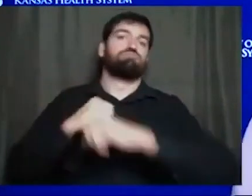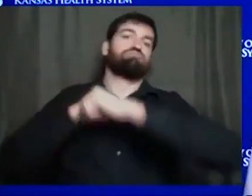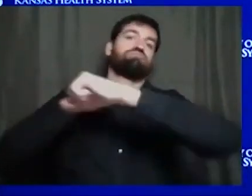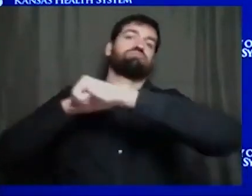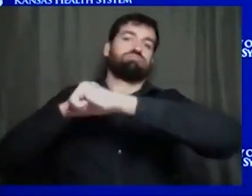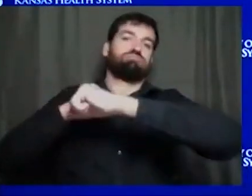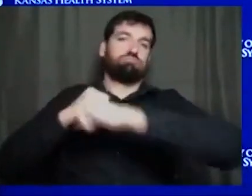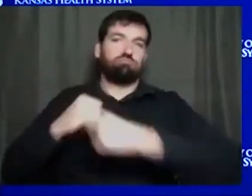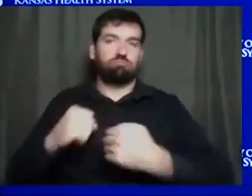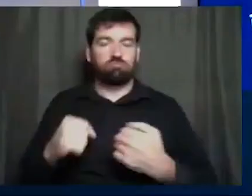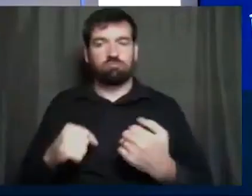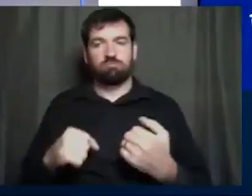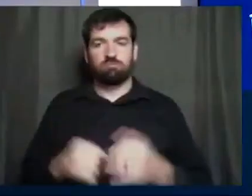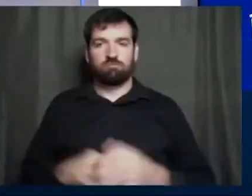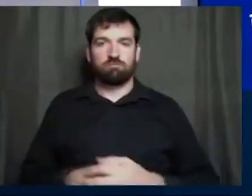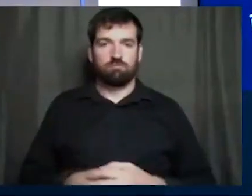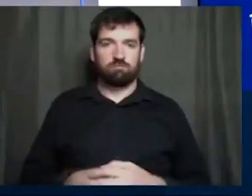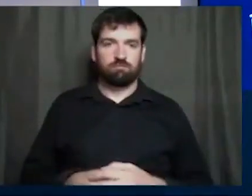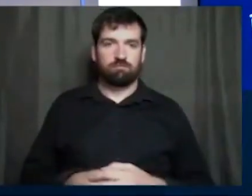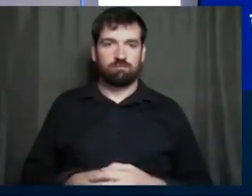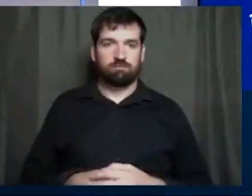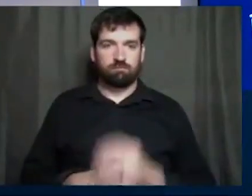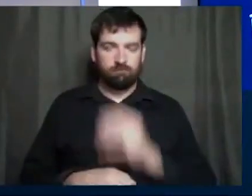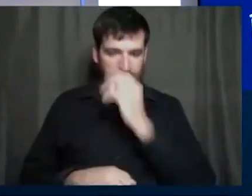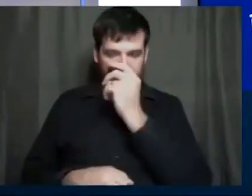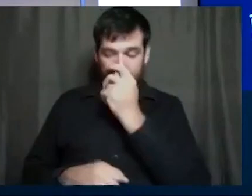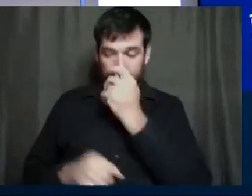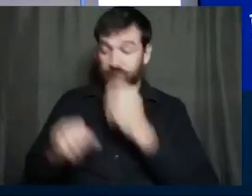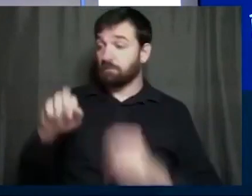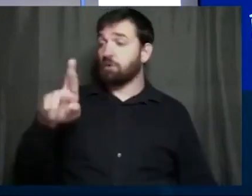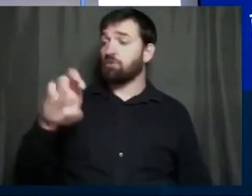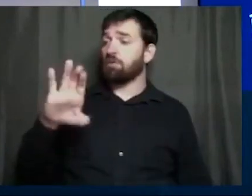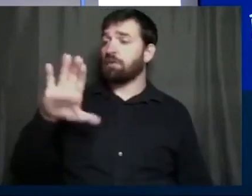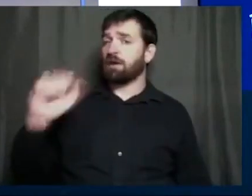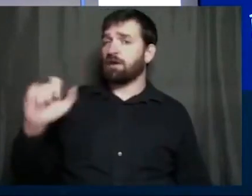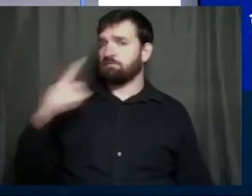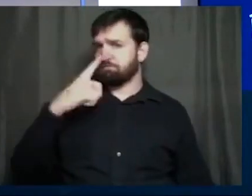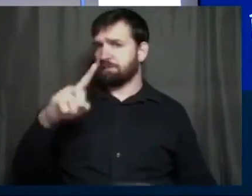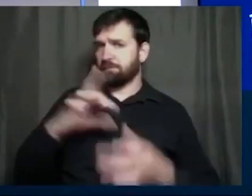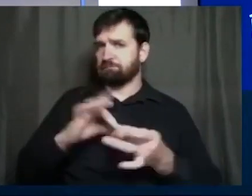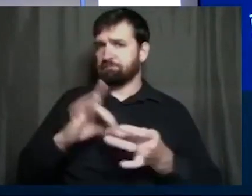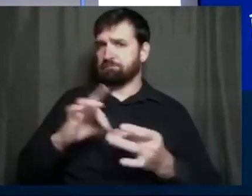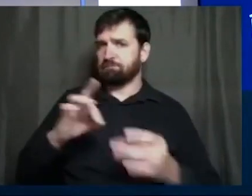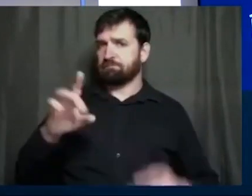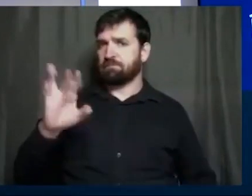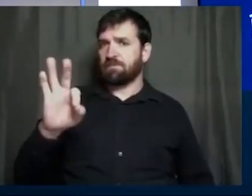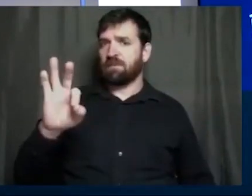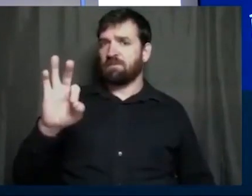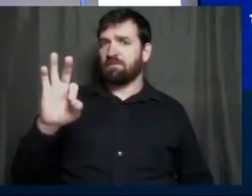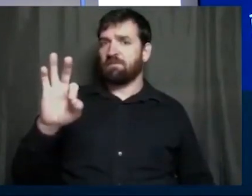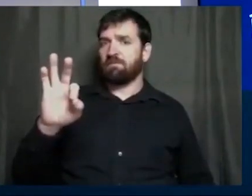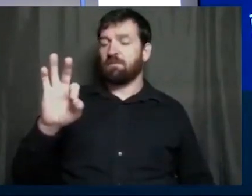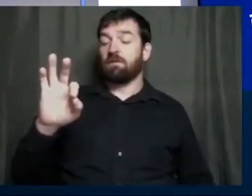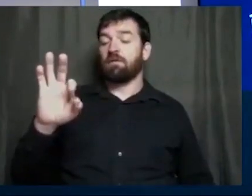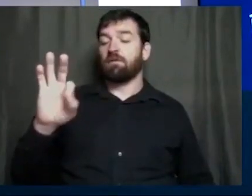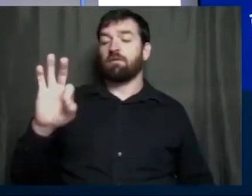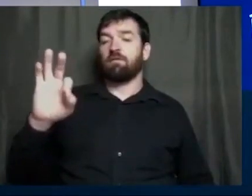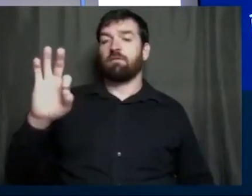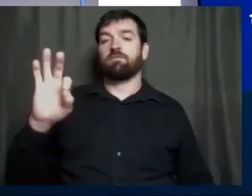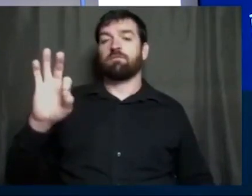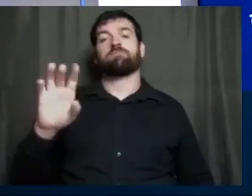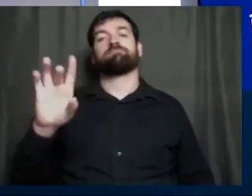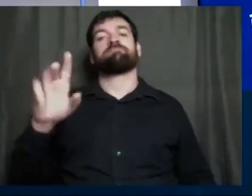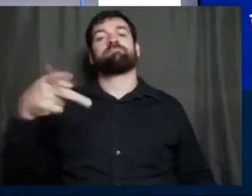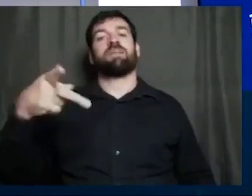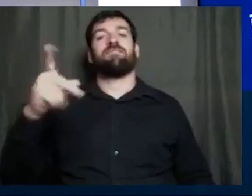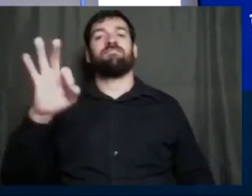cell reactions. Rebecca says, can you discuss Pfizer becoming FDA approved, which could allow docs to prescribe off-label to kids?